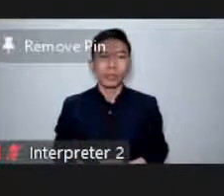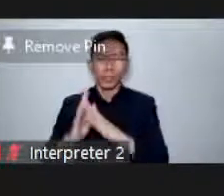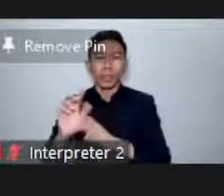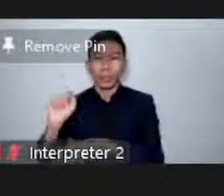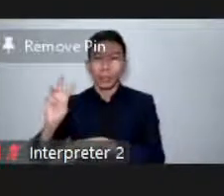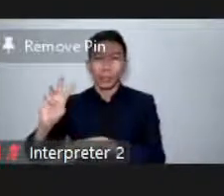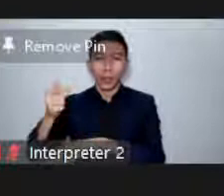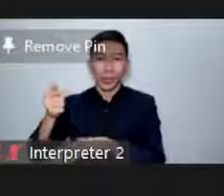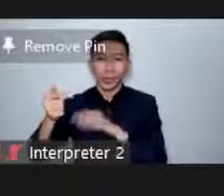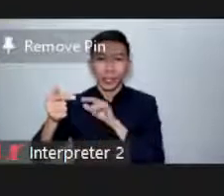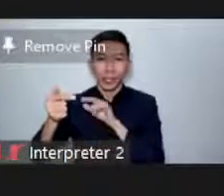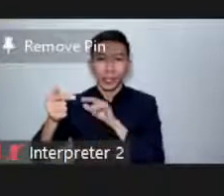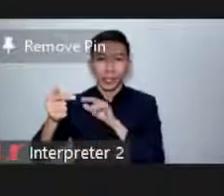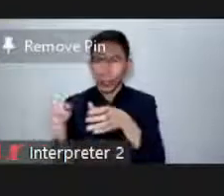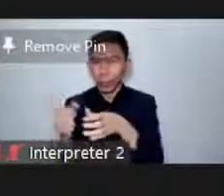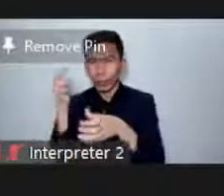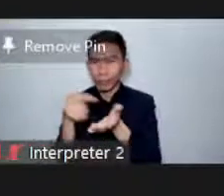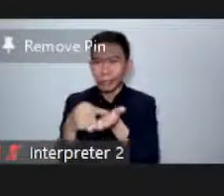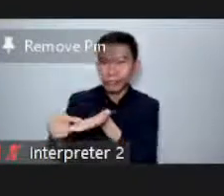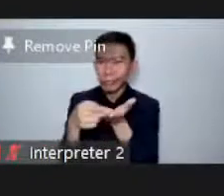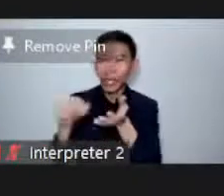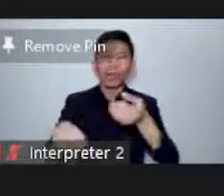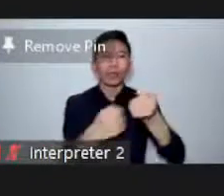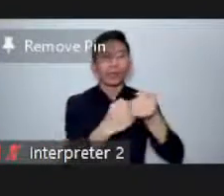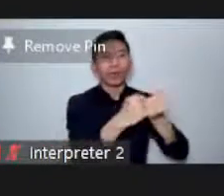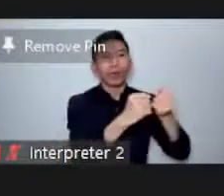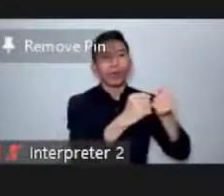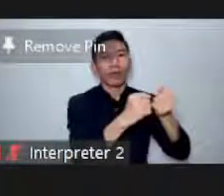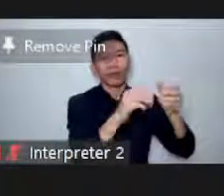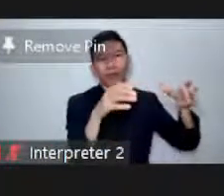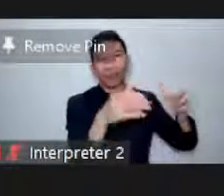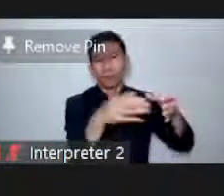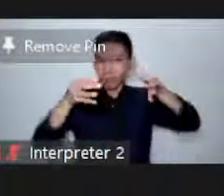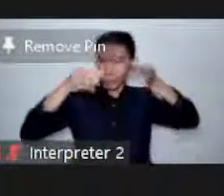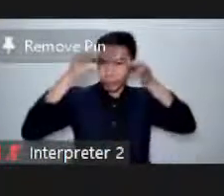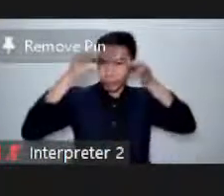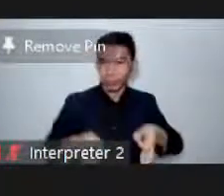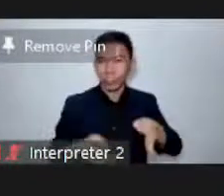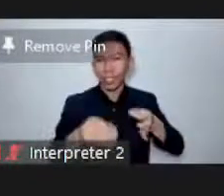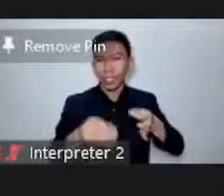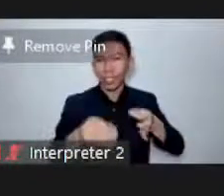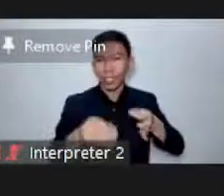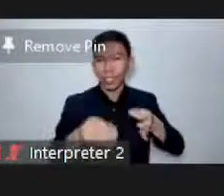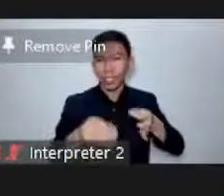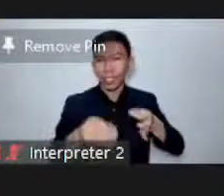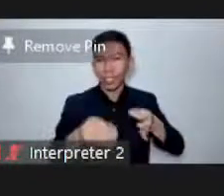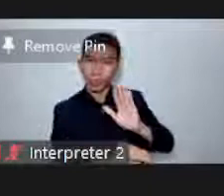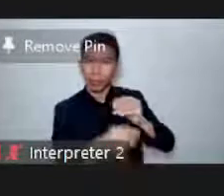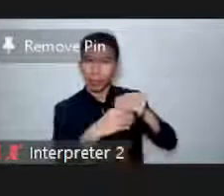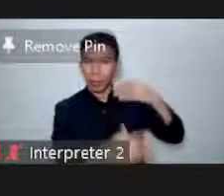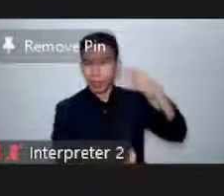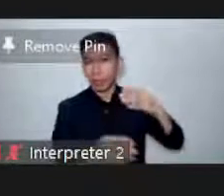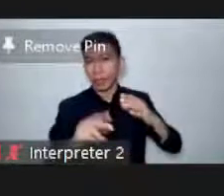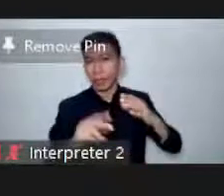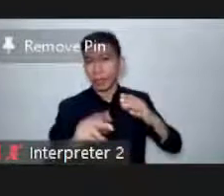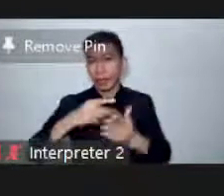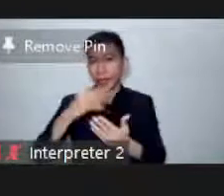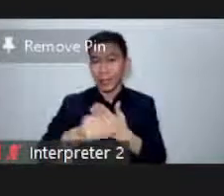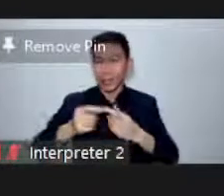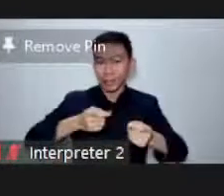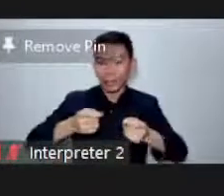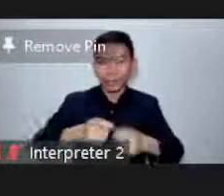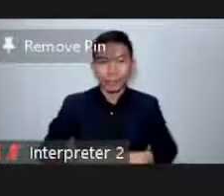the decision-making, policy development, and program management. The TWG for blood cancer